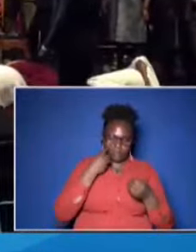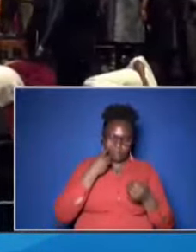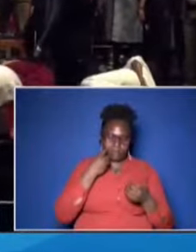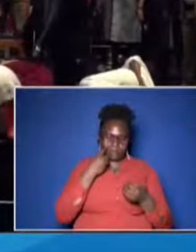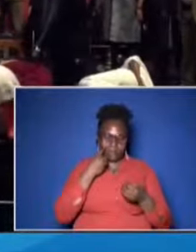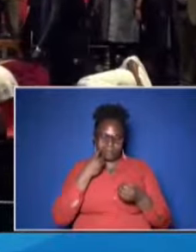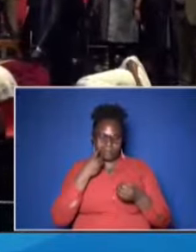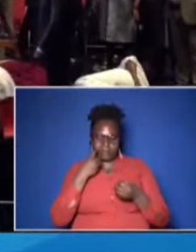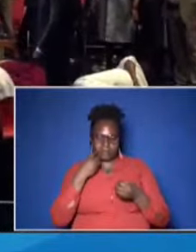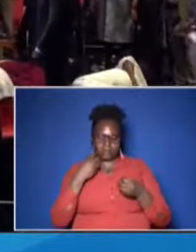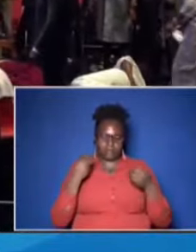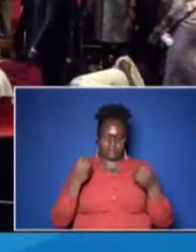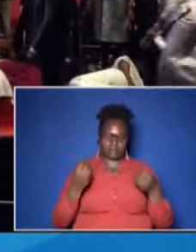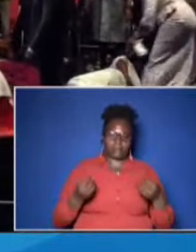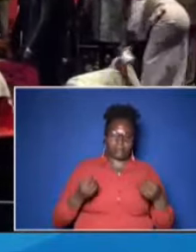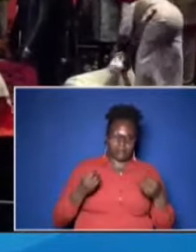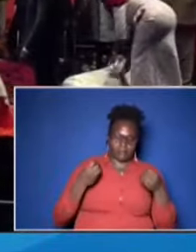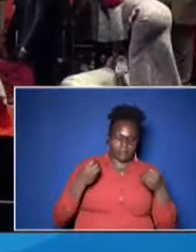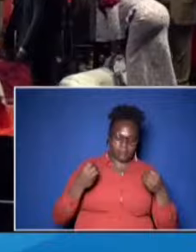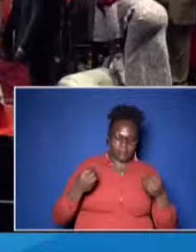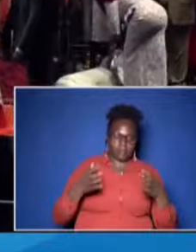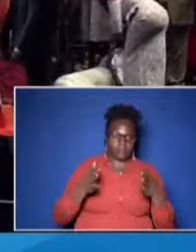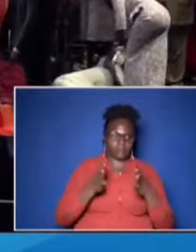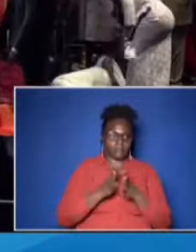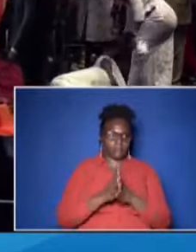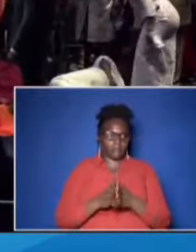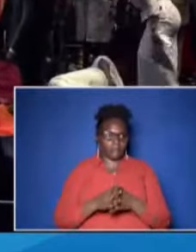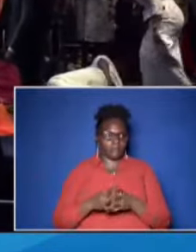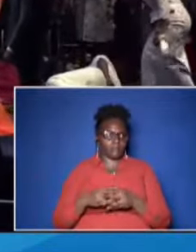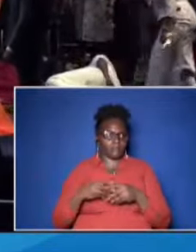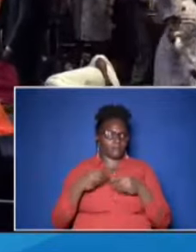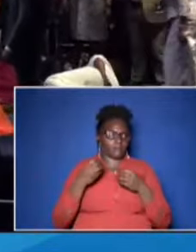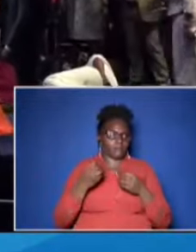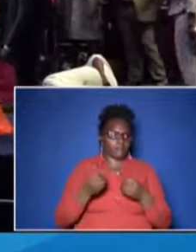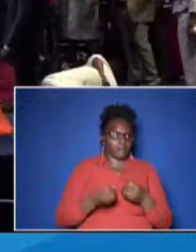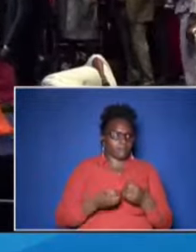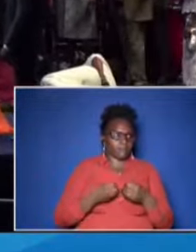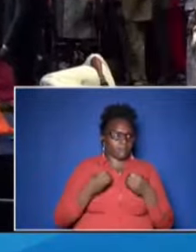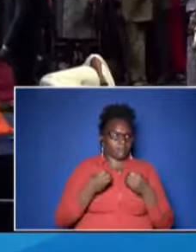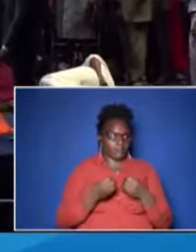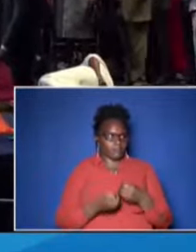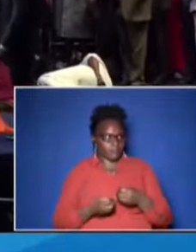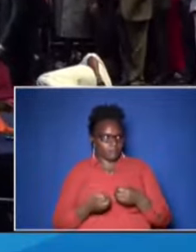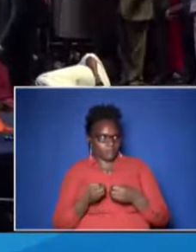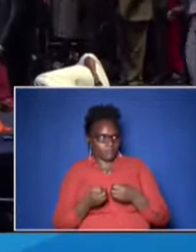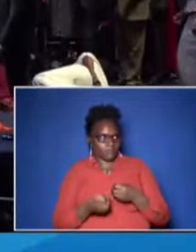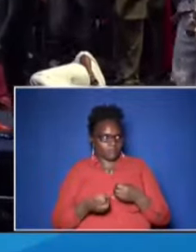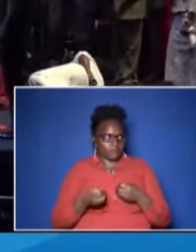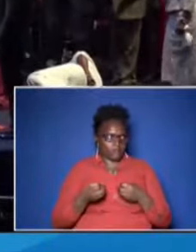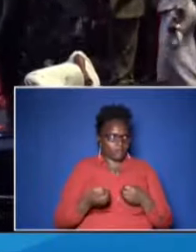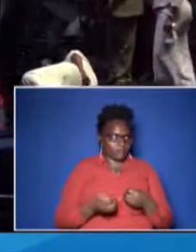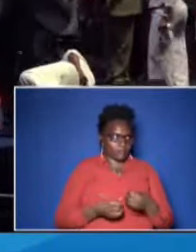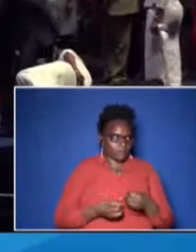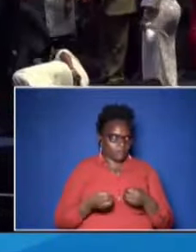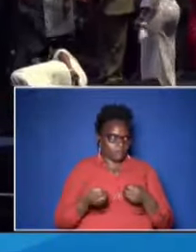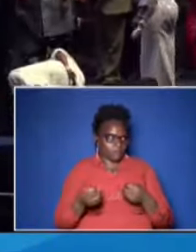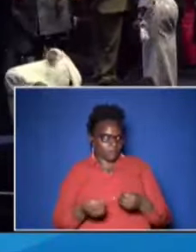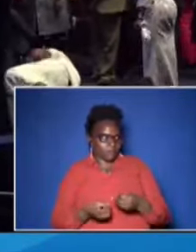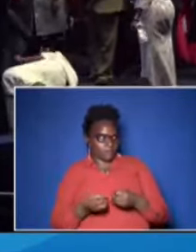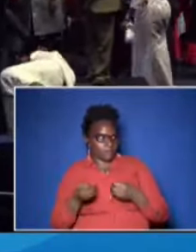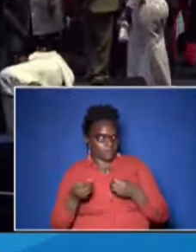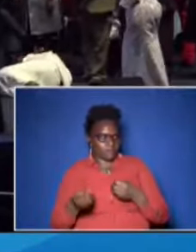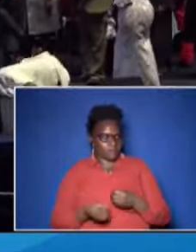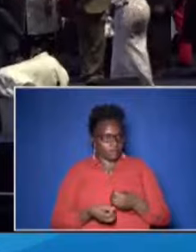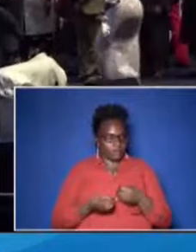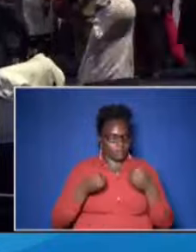hallelujah go back to seats please go back to seats please go back to your seats please all of you